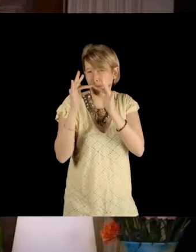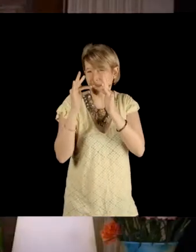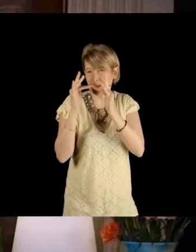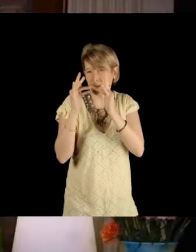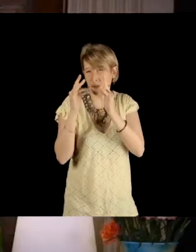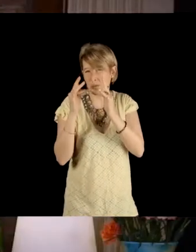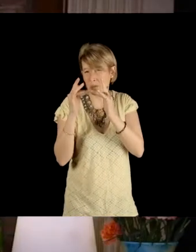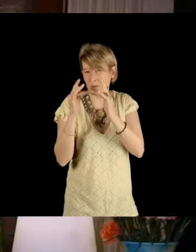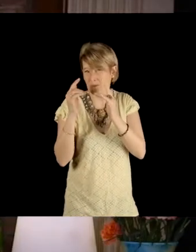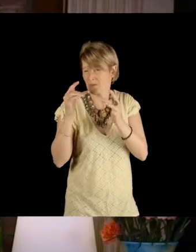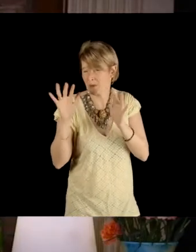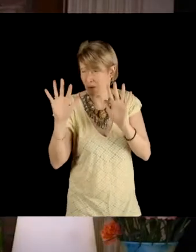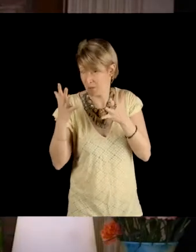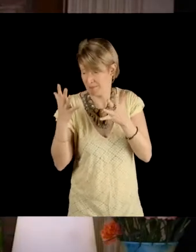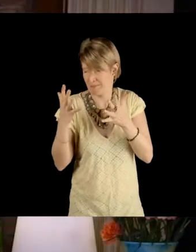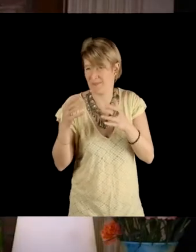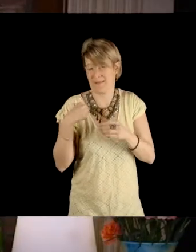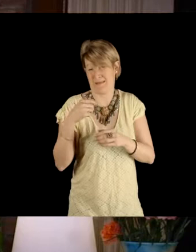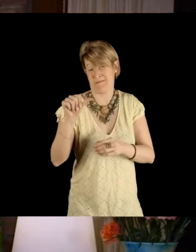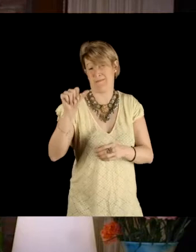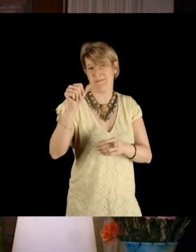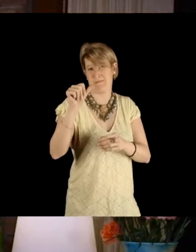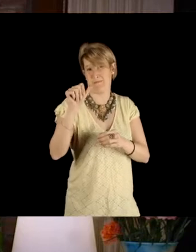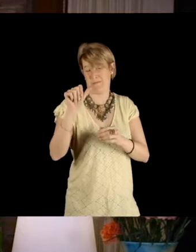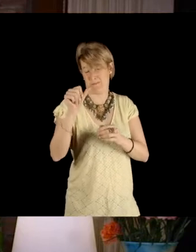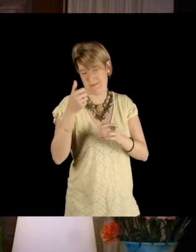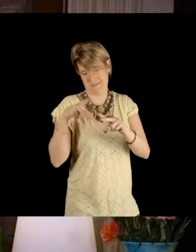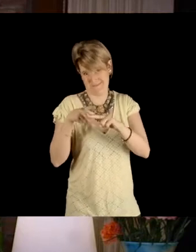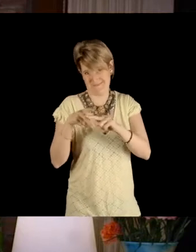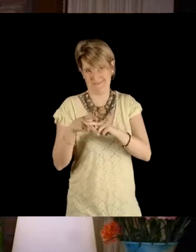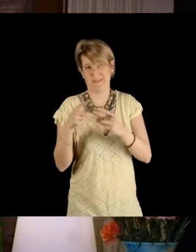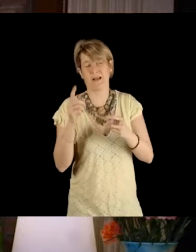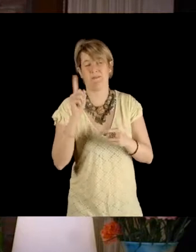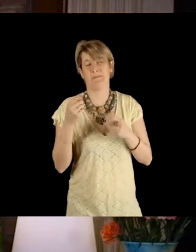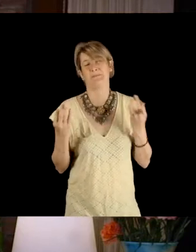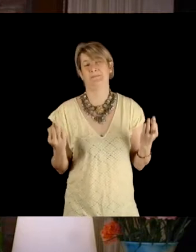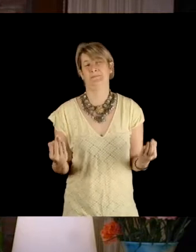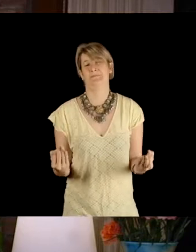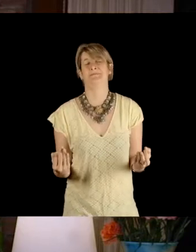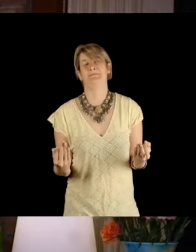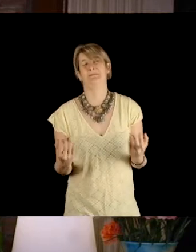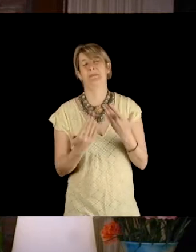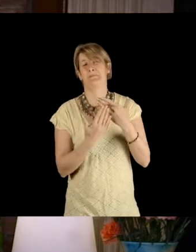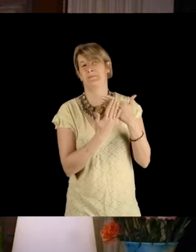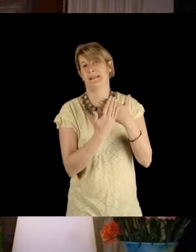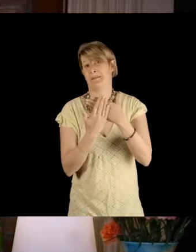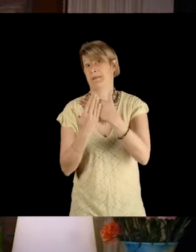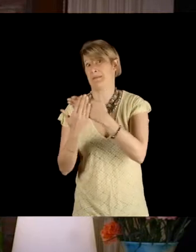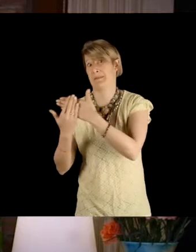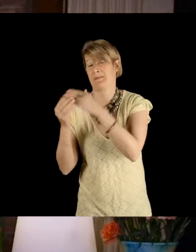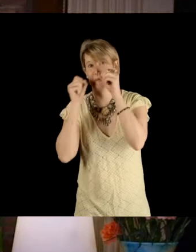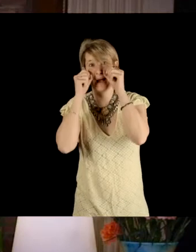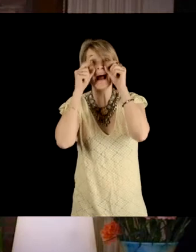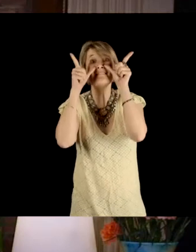is like auto-suggestion to yourself. And as we remember to unite with our heart, we are setting